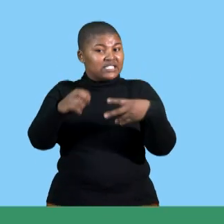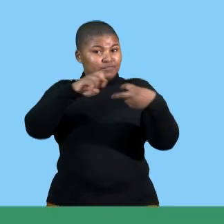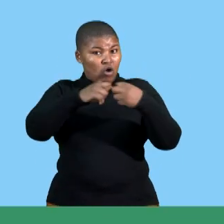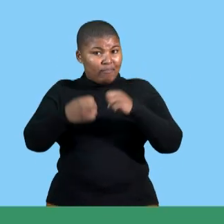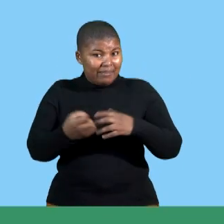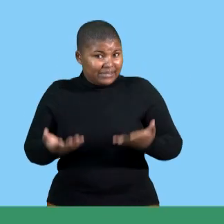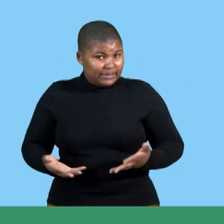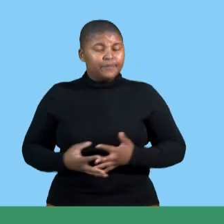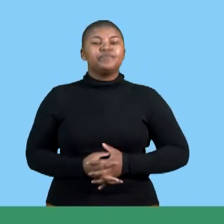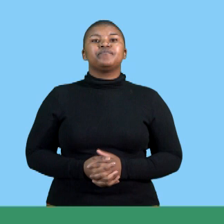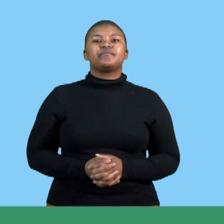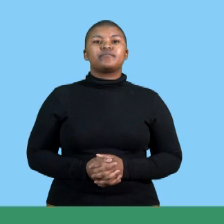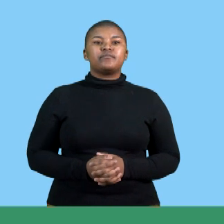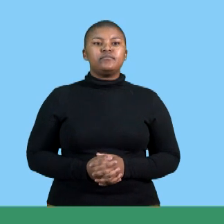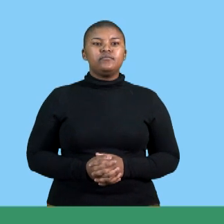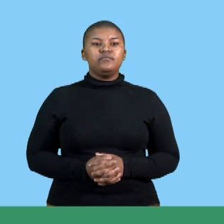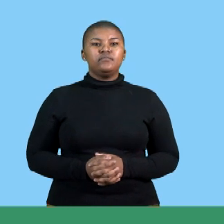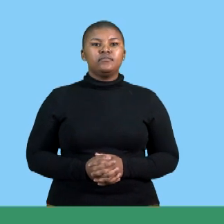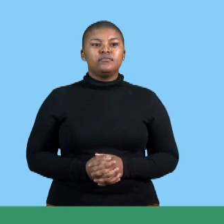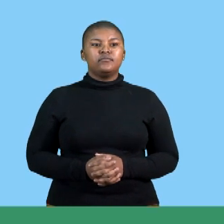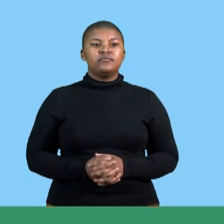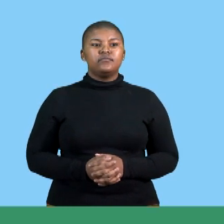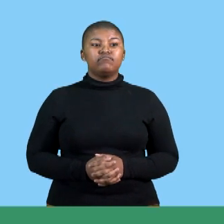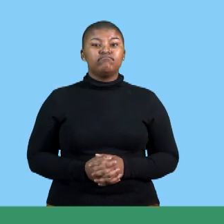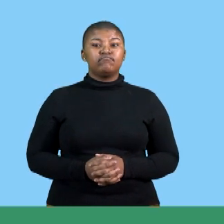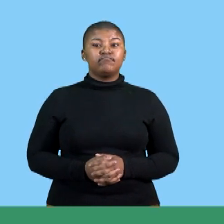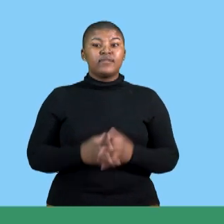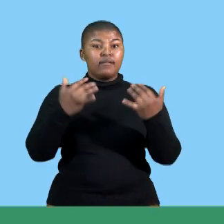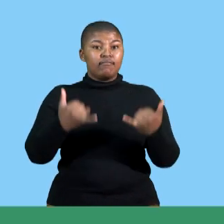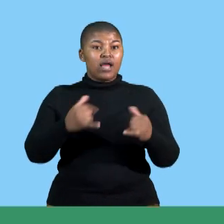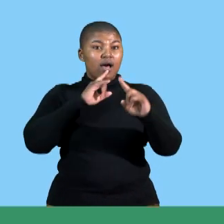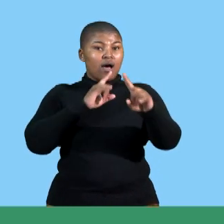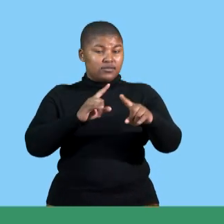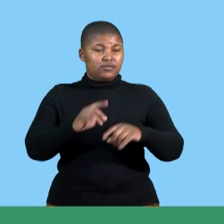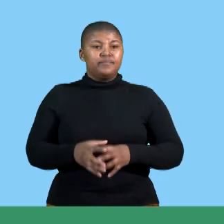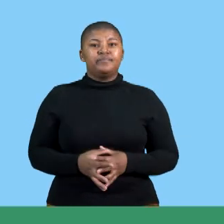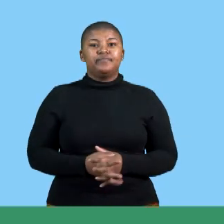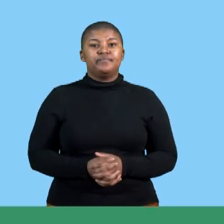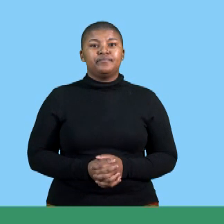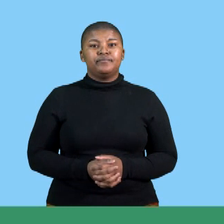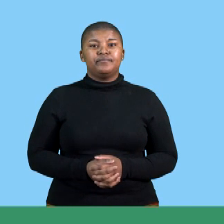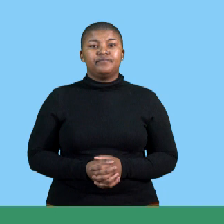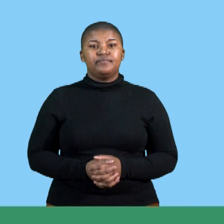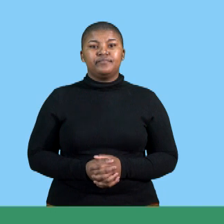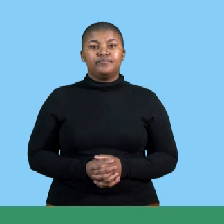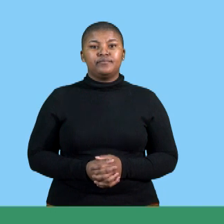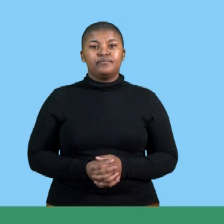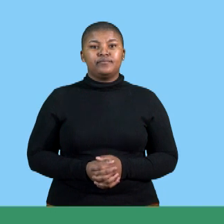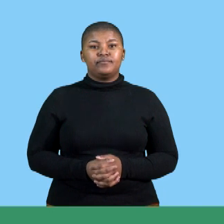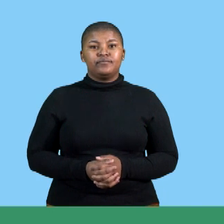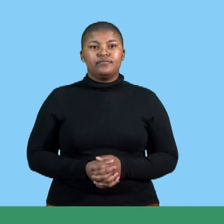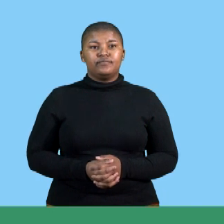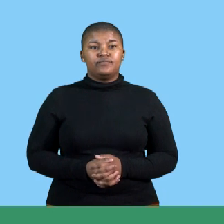to solve business problems. All right, let's now come up with the answers.